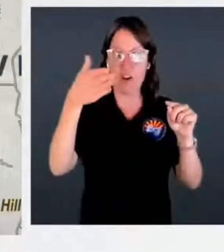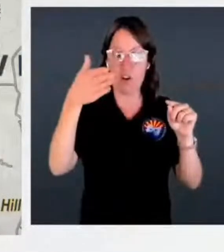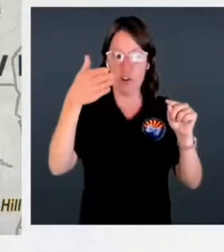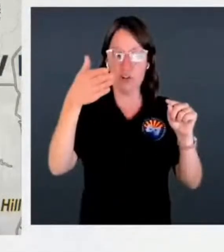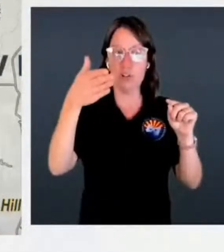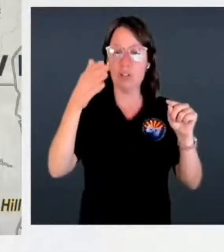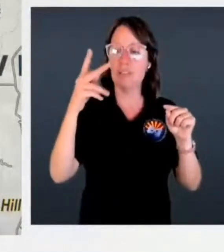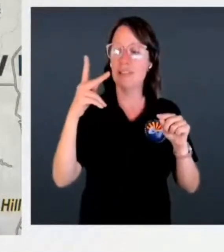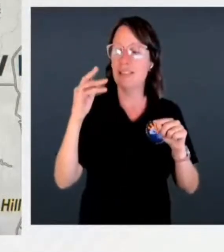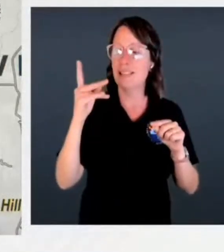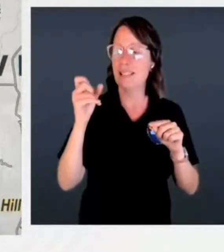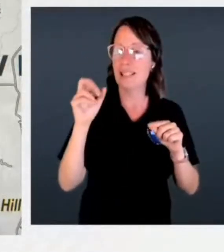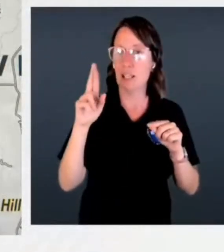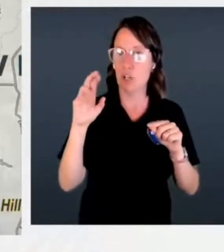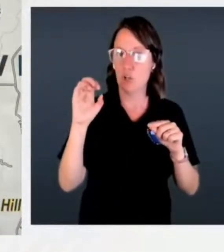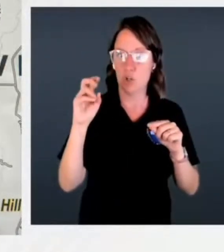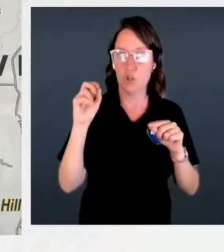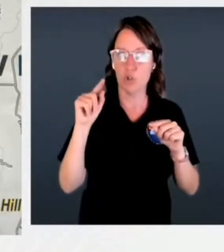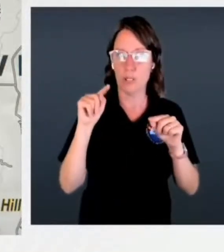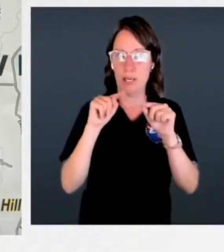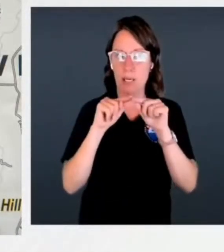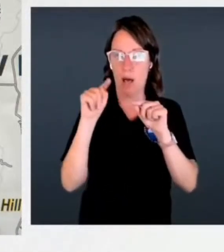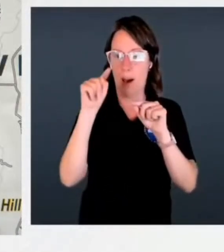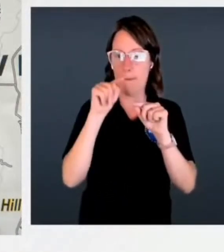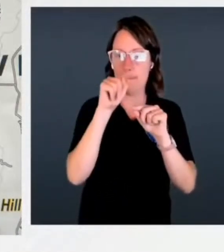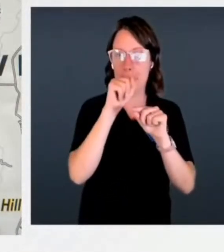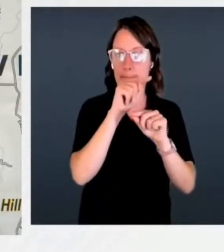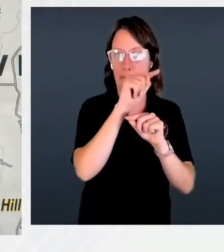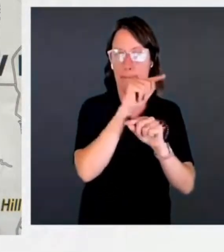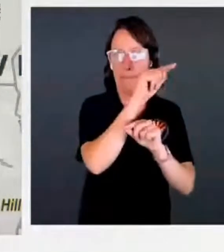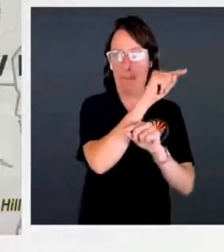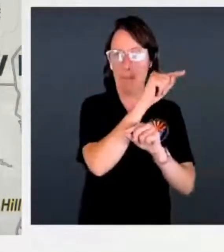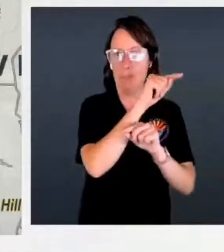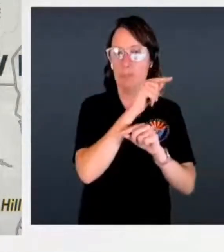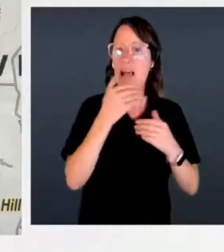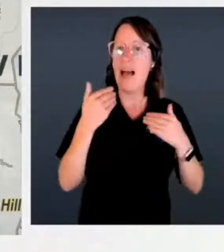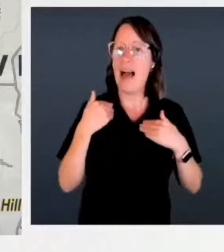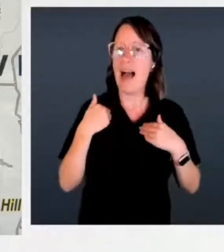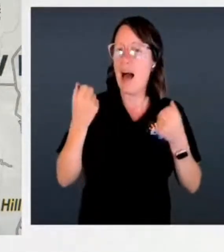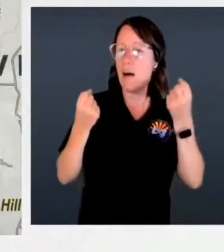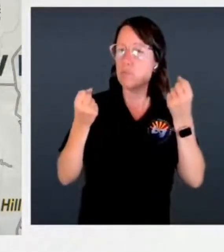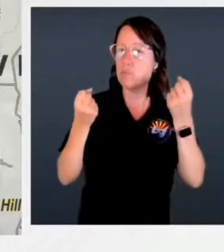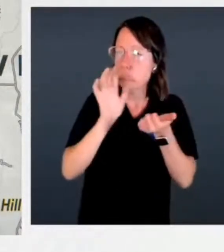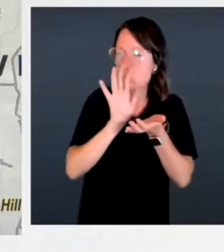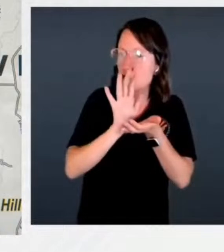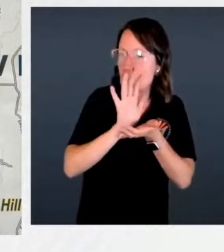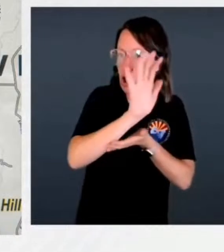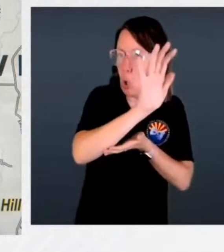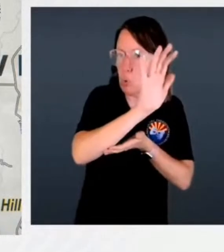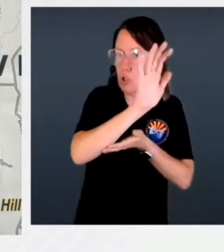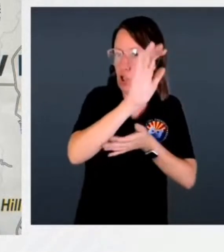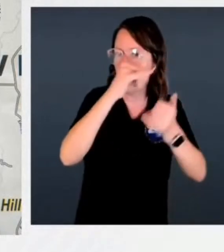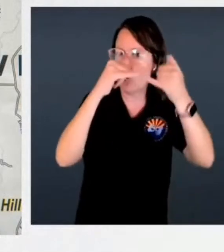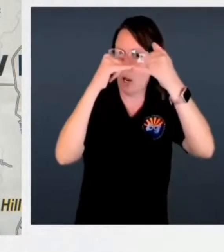Kidder Creek proper up to tie in with the dozer line that we have up top. So we currently have